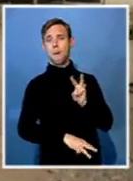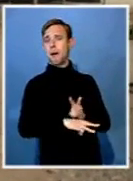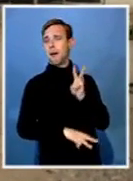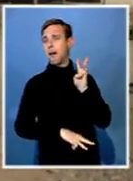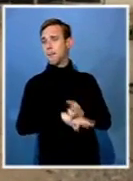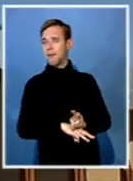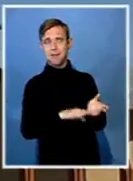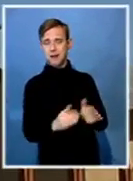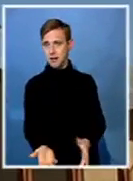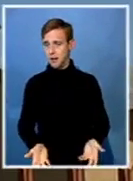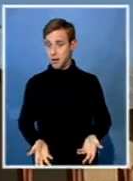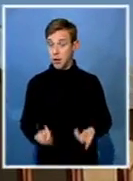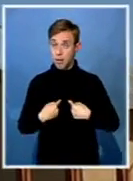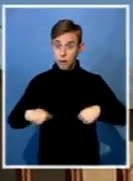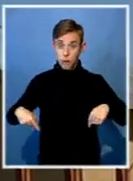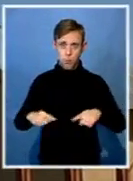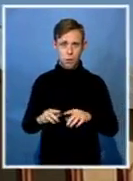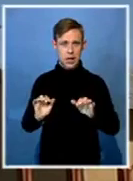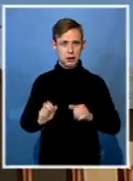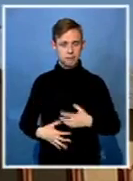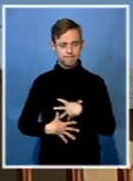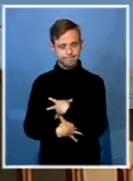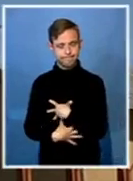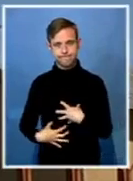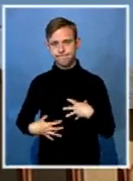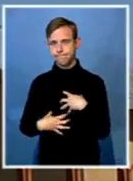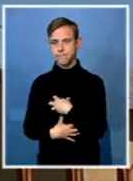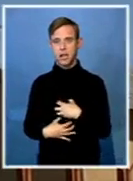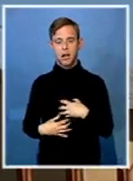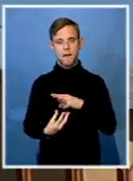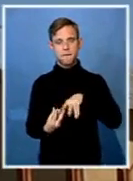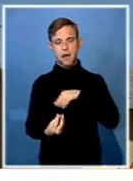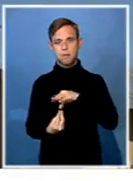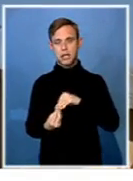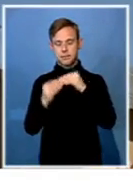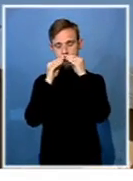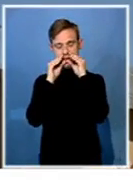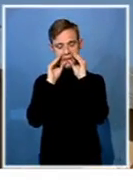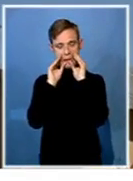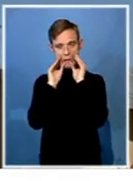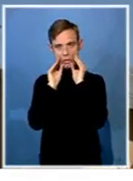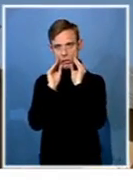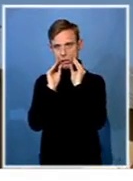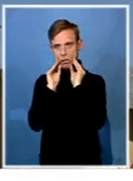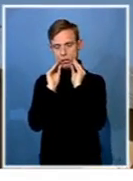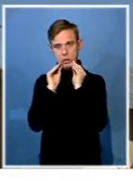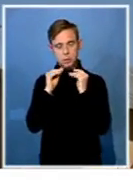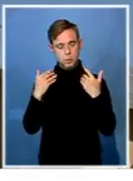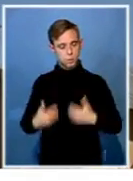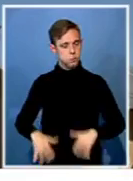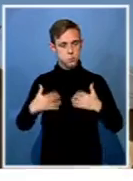comprehend the pain that we have as family is actually too deep. We are actually struggling to actually